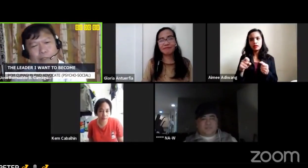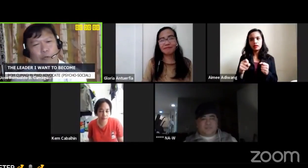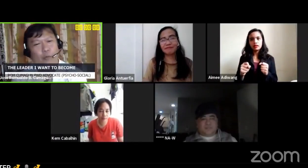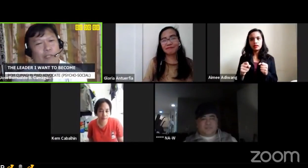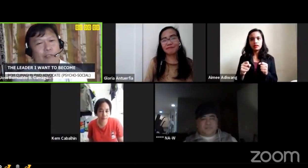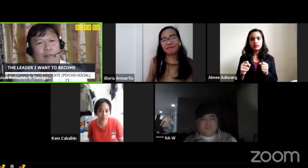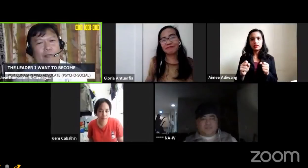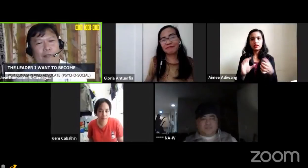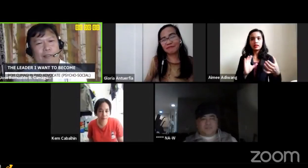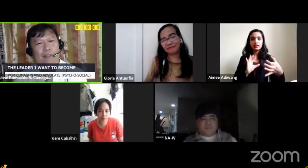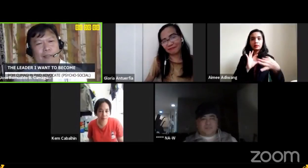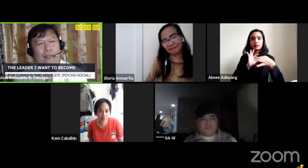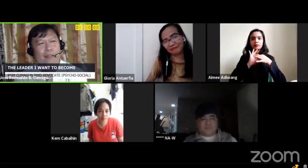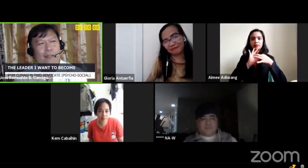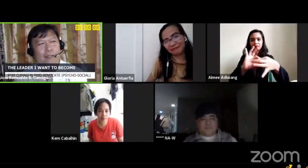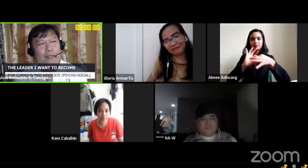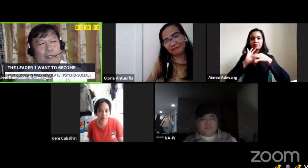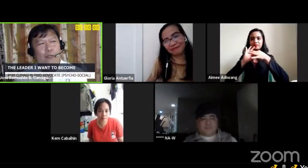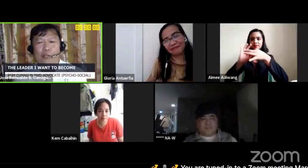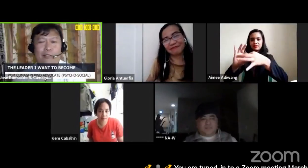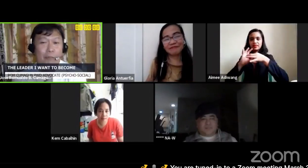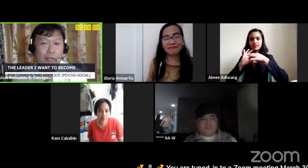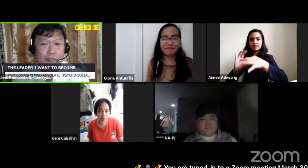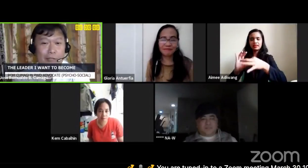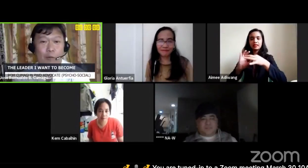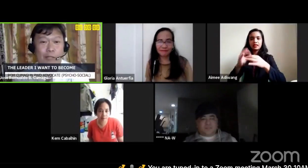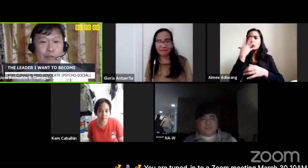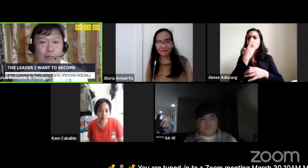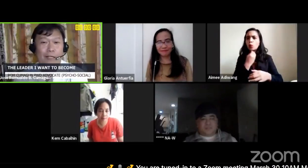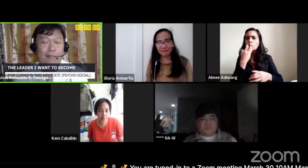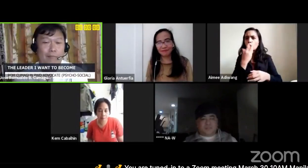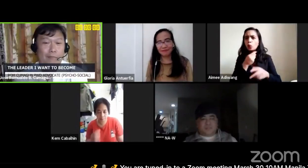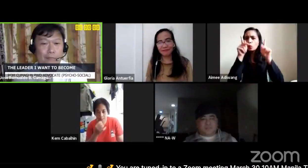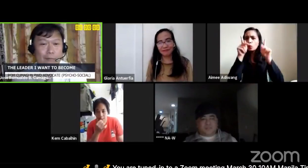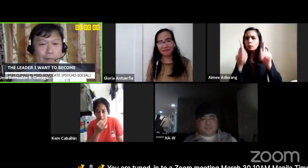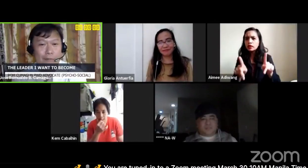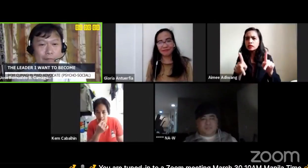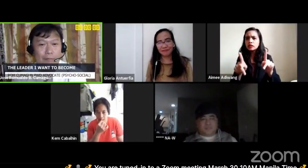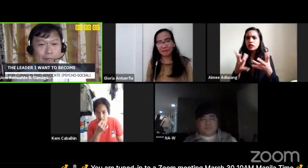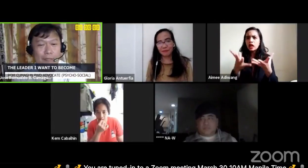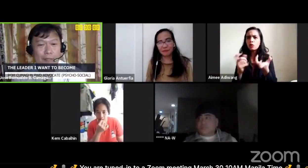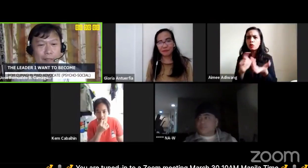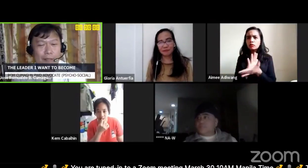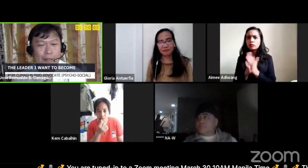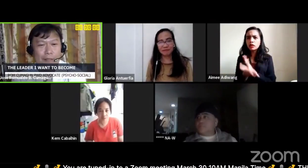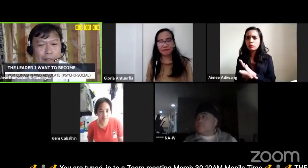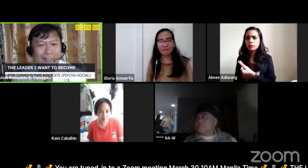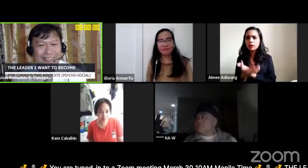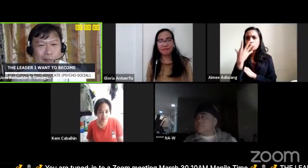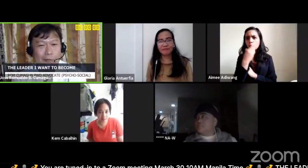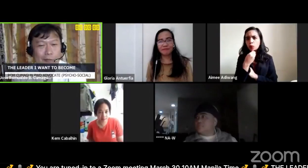intimately linked with the question, who is the person I want to become?